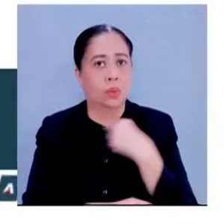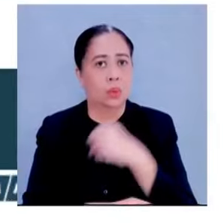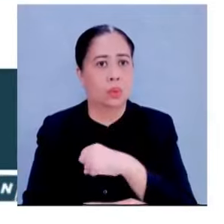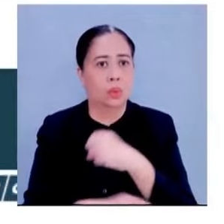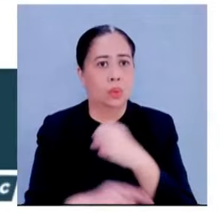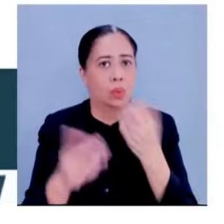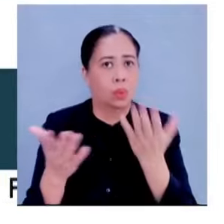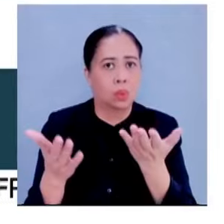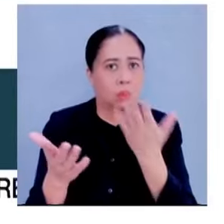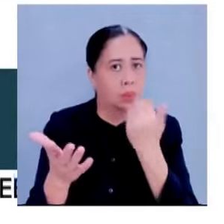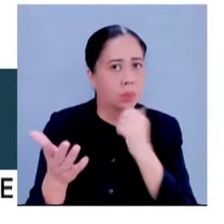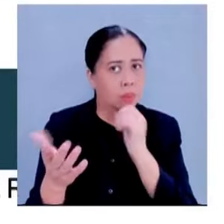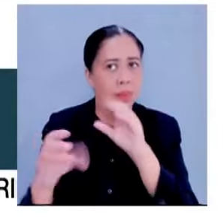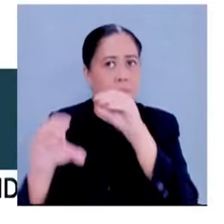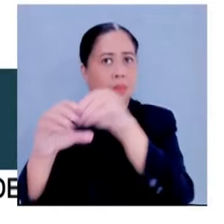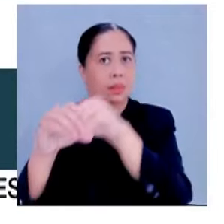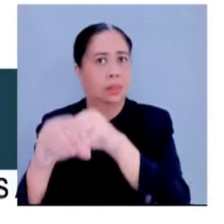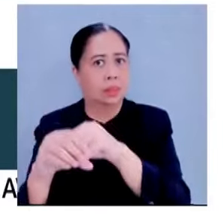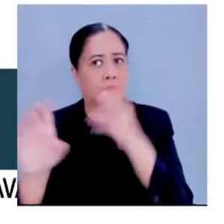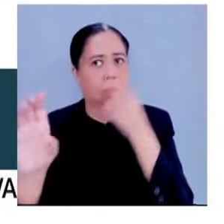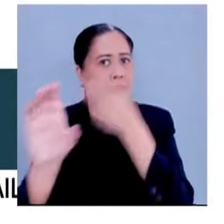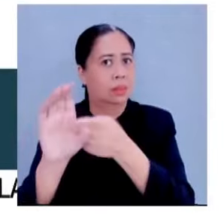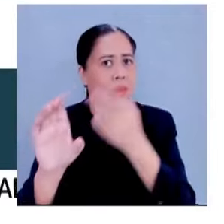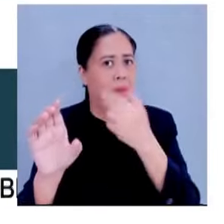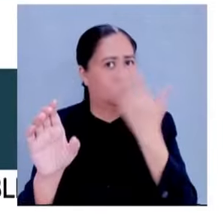list route? Yes. Why didn't you join him?